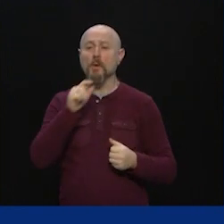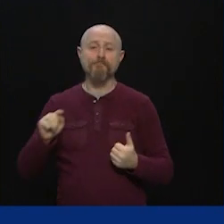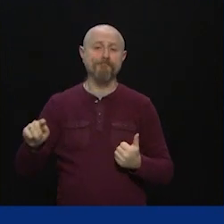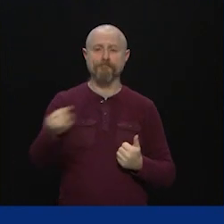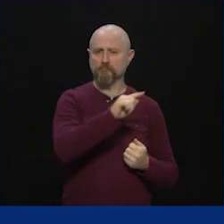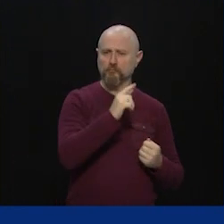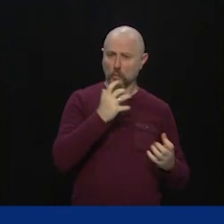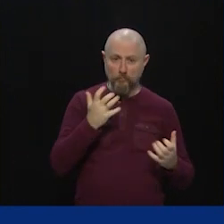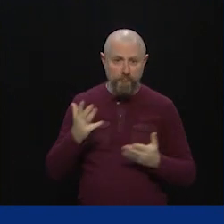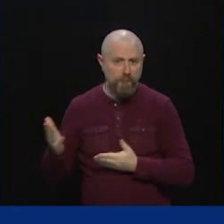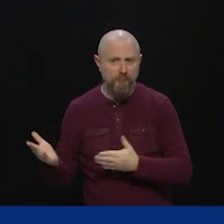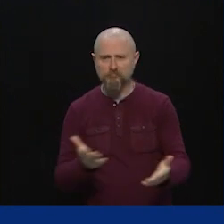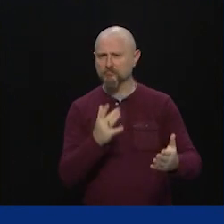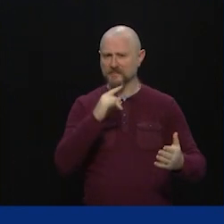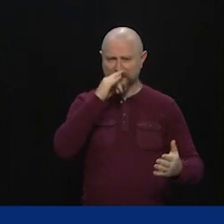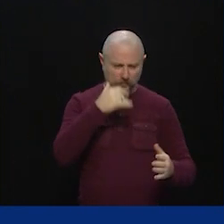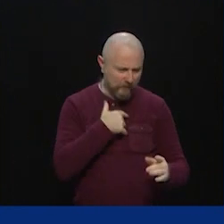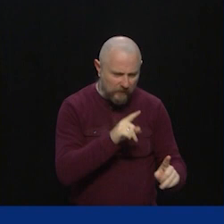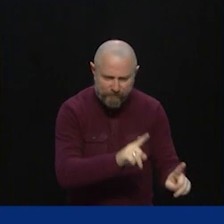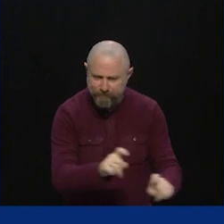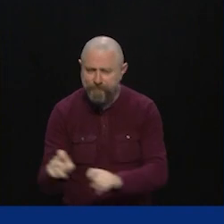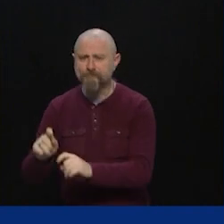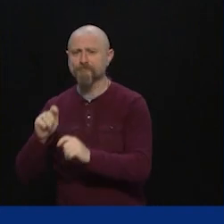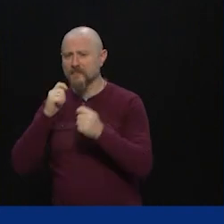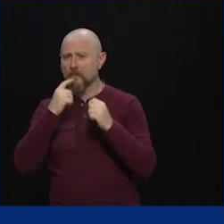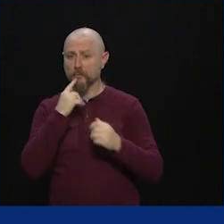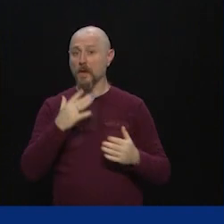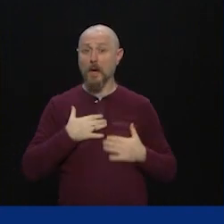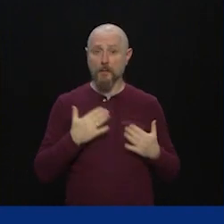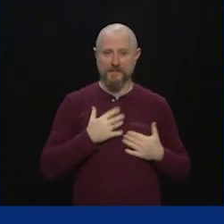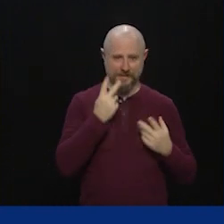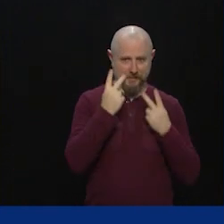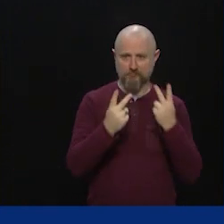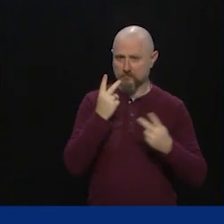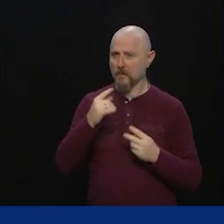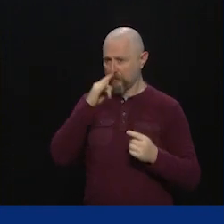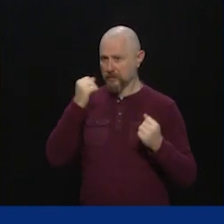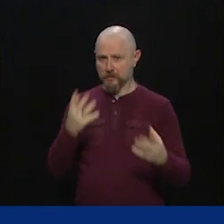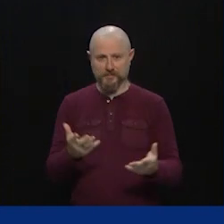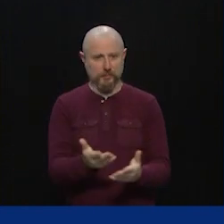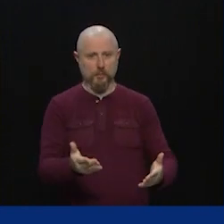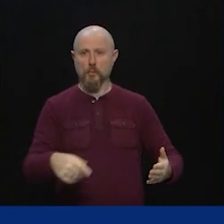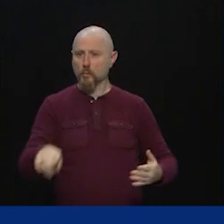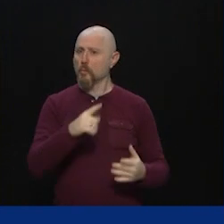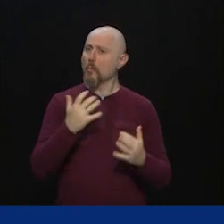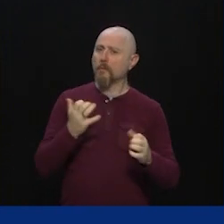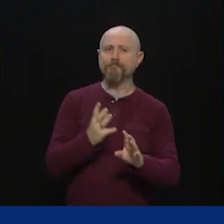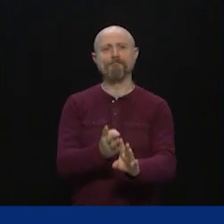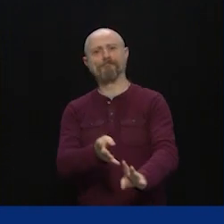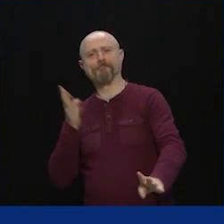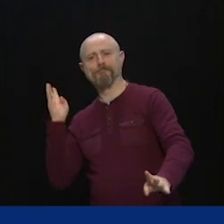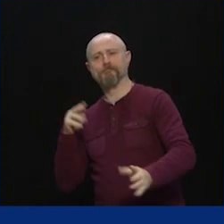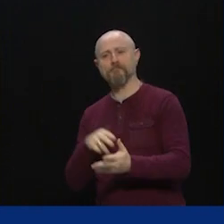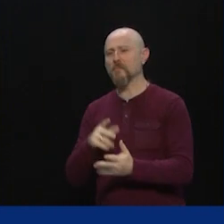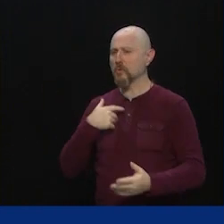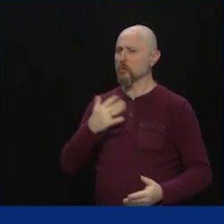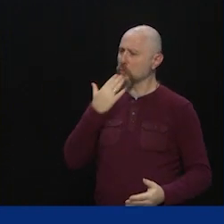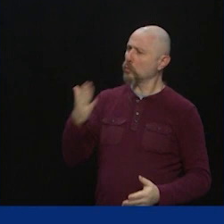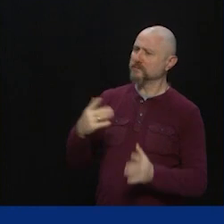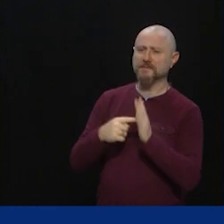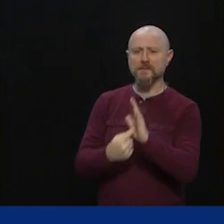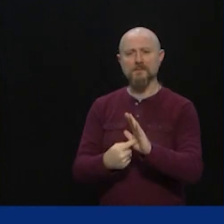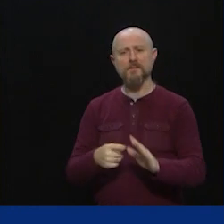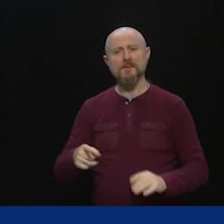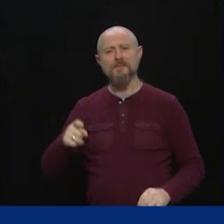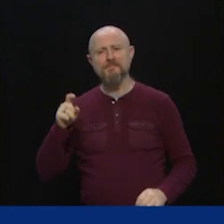see the number of children in the waiting room and in the line. Yes, this is a very good sign because we need to do better in terms of getting our